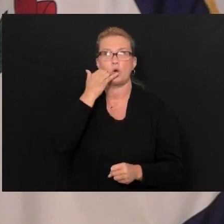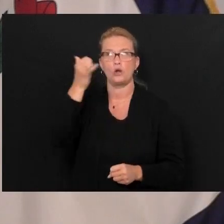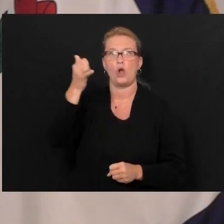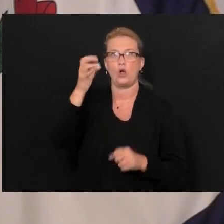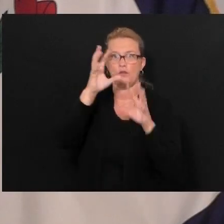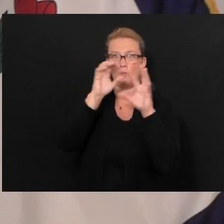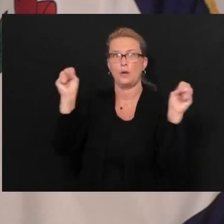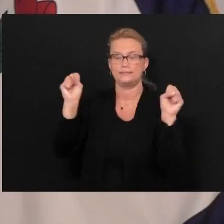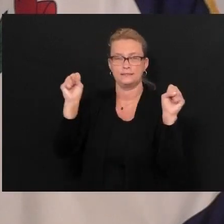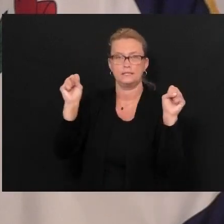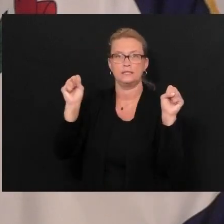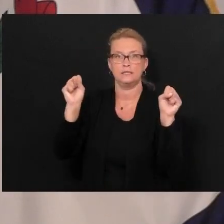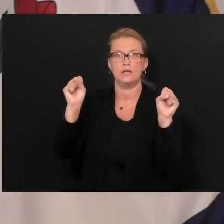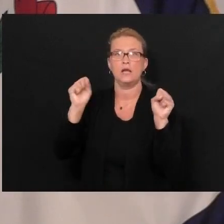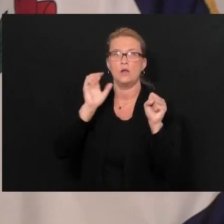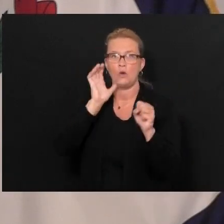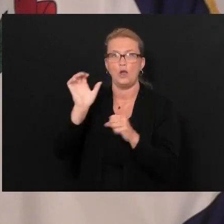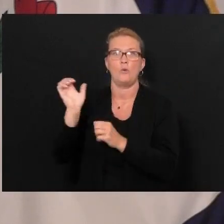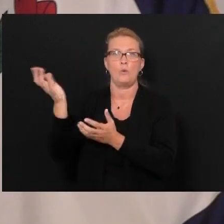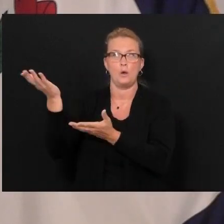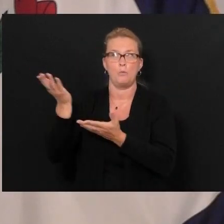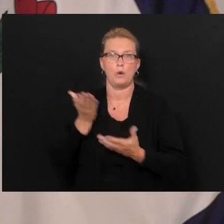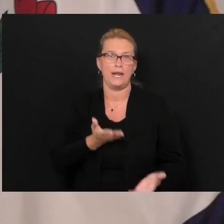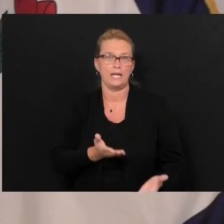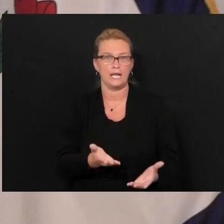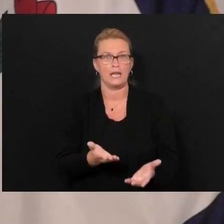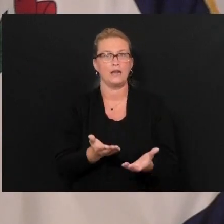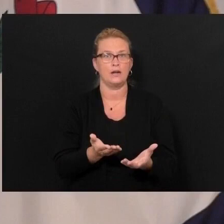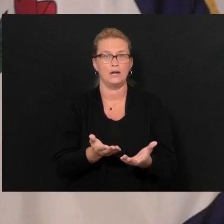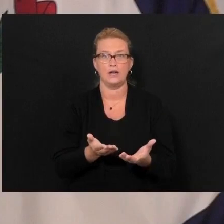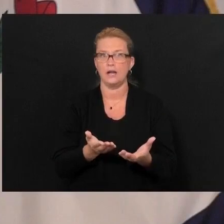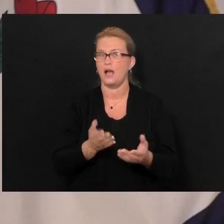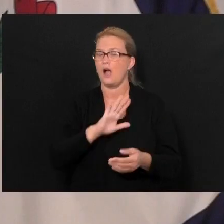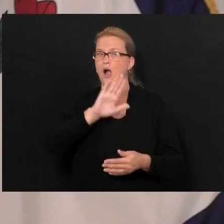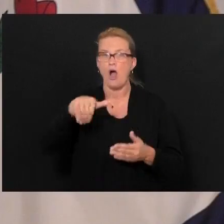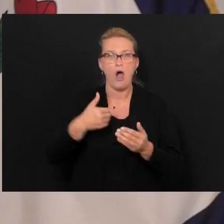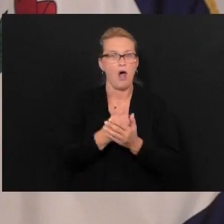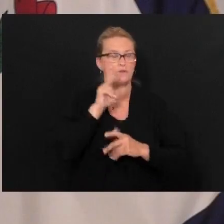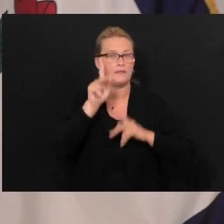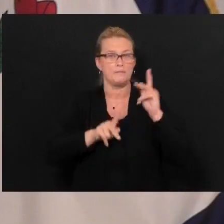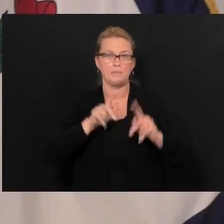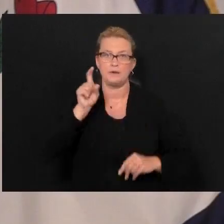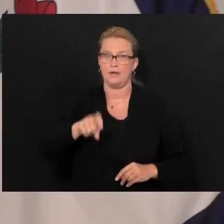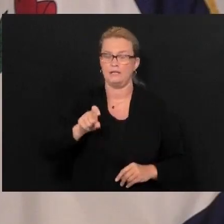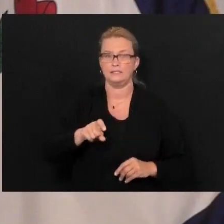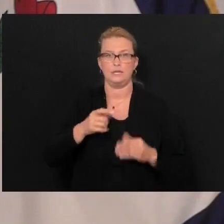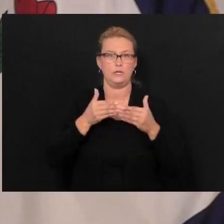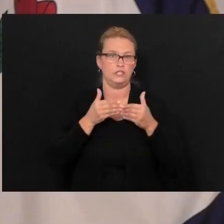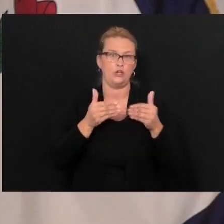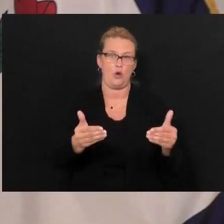we're working, we're going to bring in all the king's, men and all the king's horses, and we're going to go,